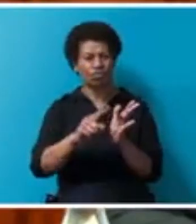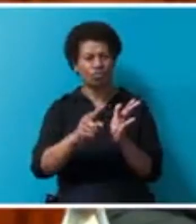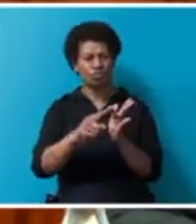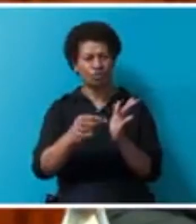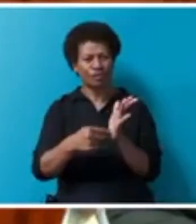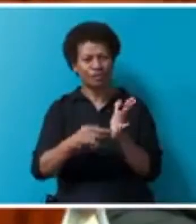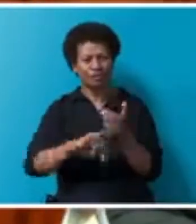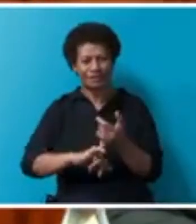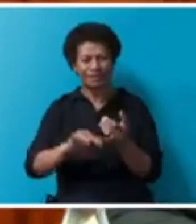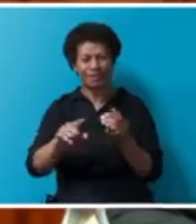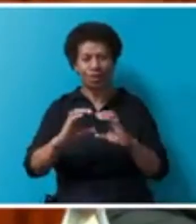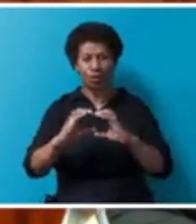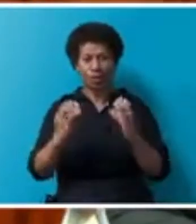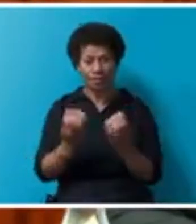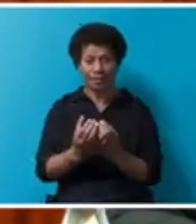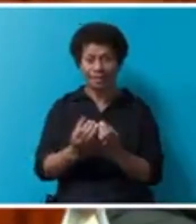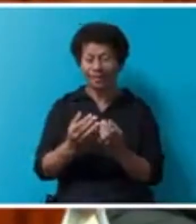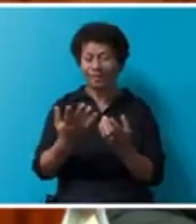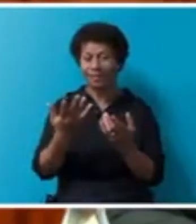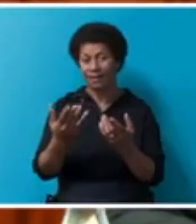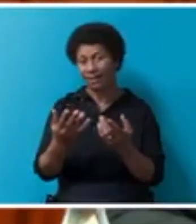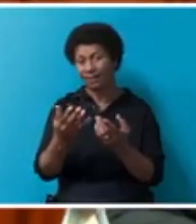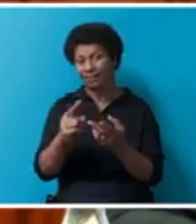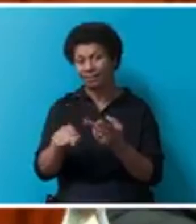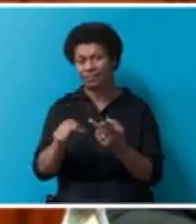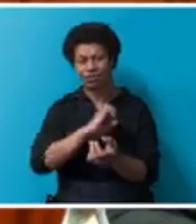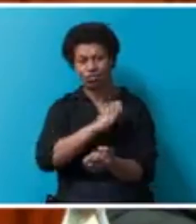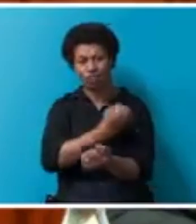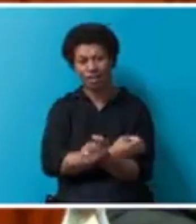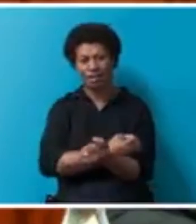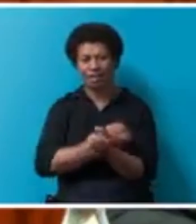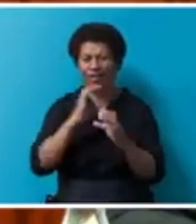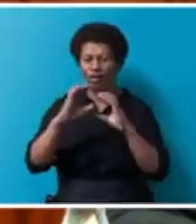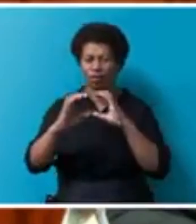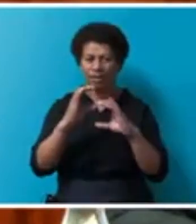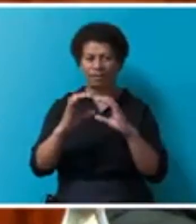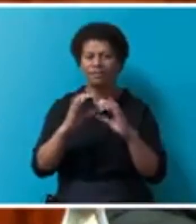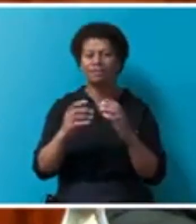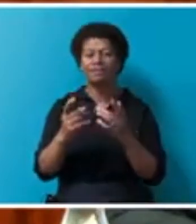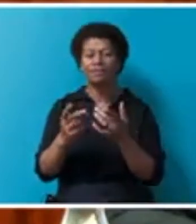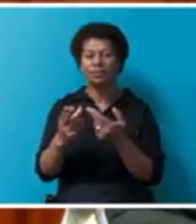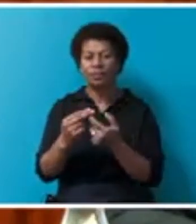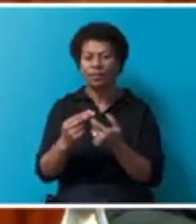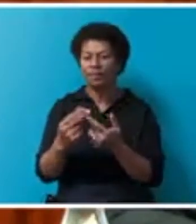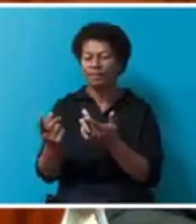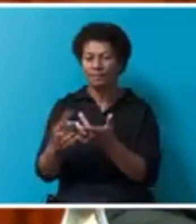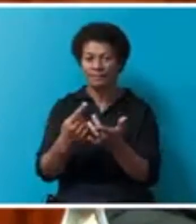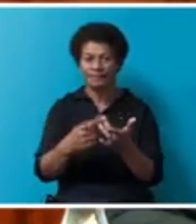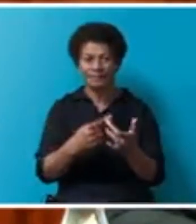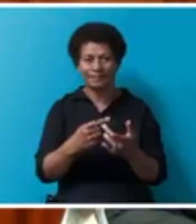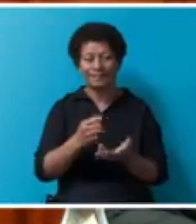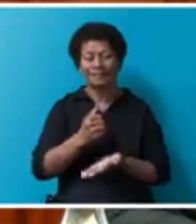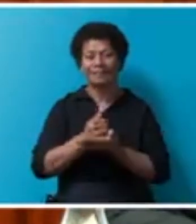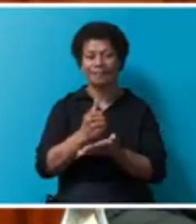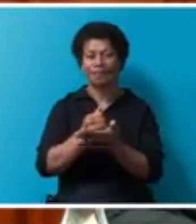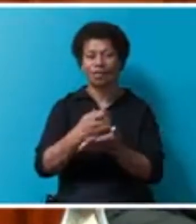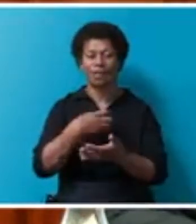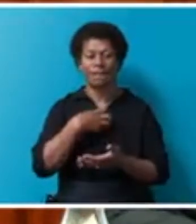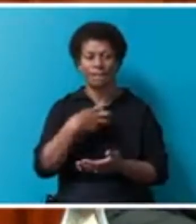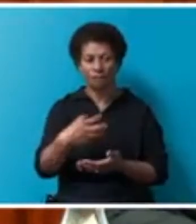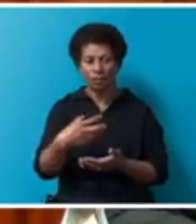cases processing and disposal, and strengthen communication and collaboration with stakeholders to support a more responsive and